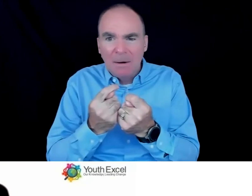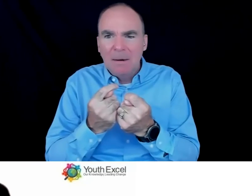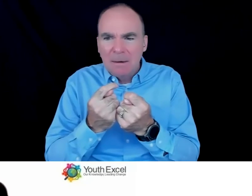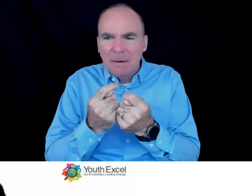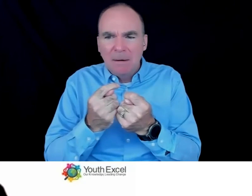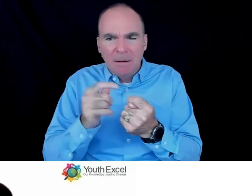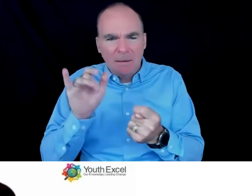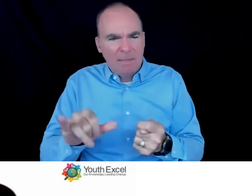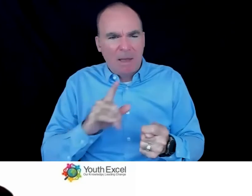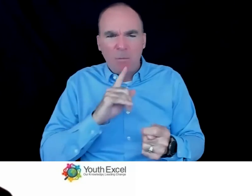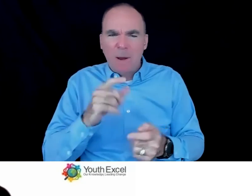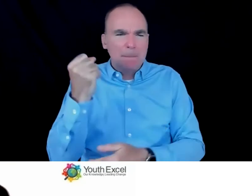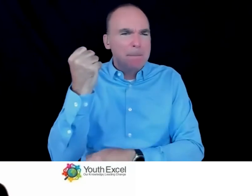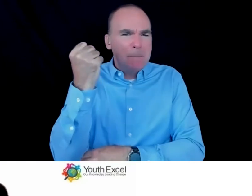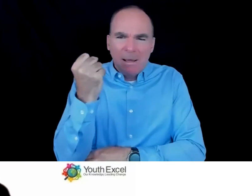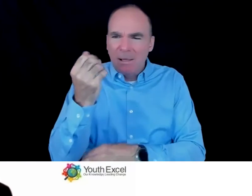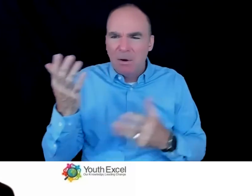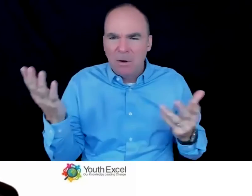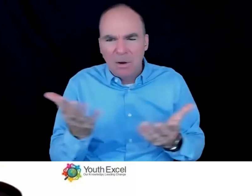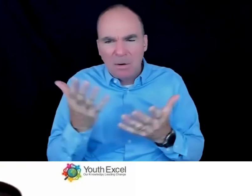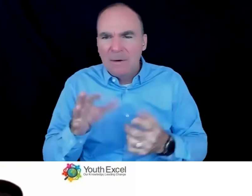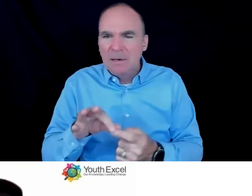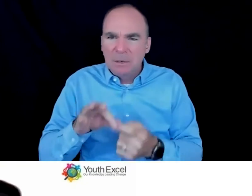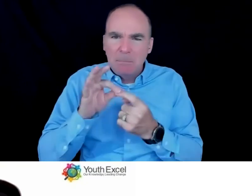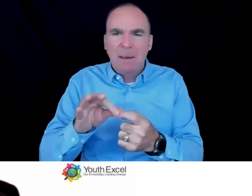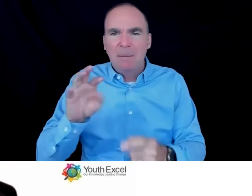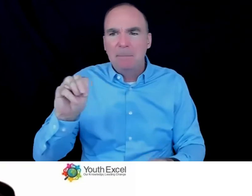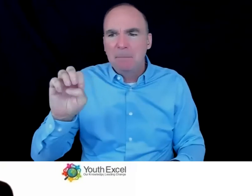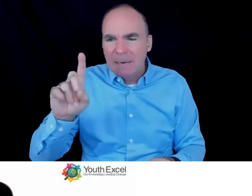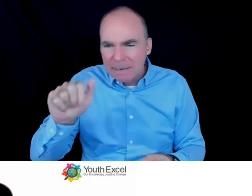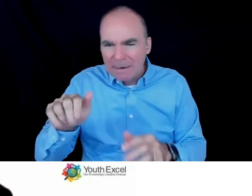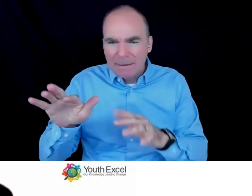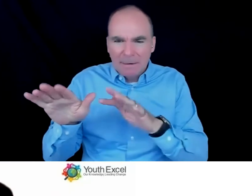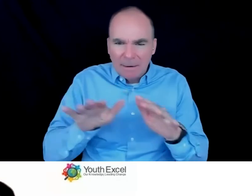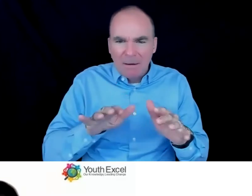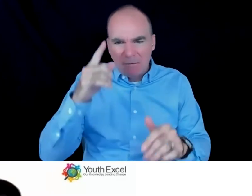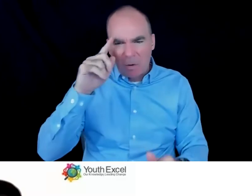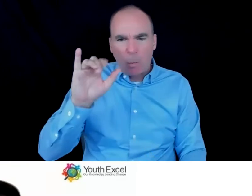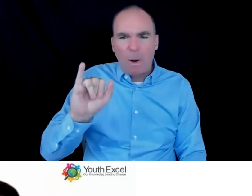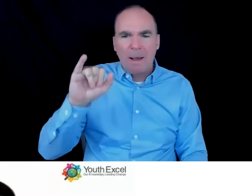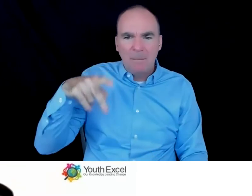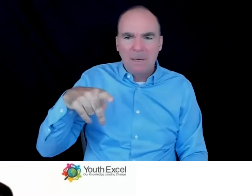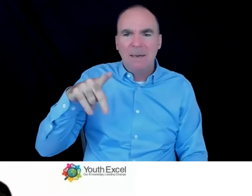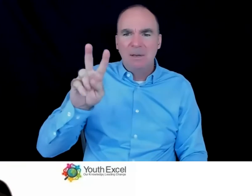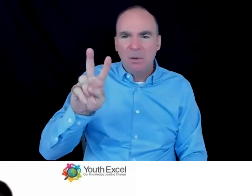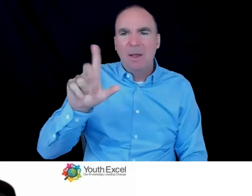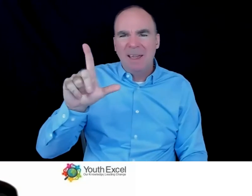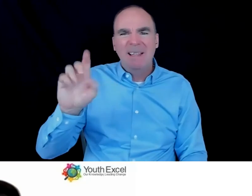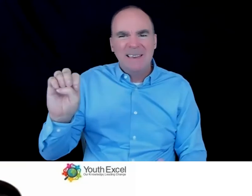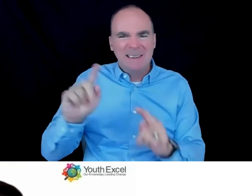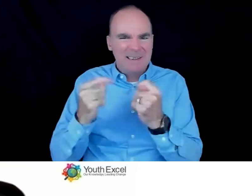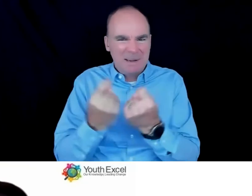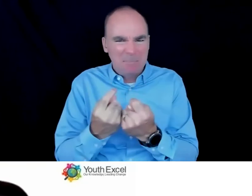also been a pillar in this event, running the social media, event logistics, speaker lineup for today's event. It's been good as